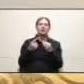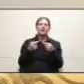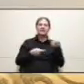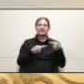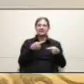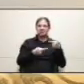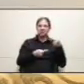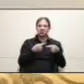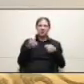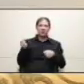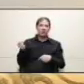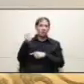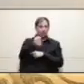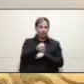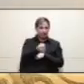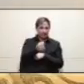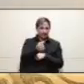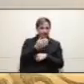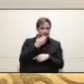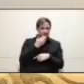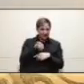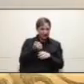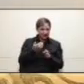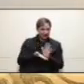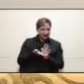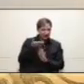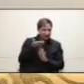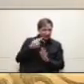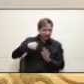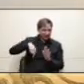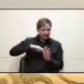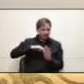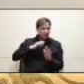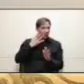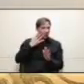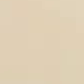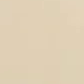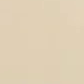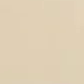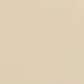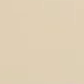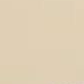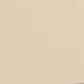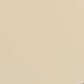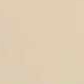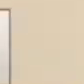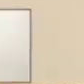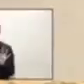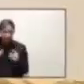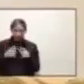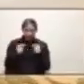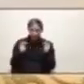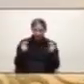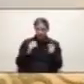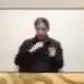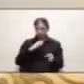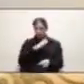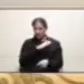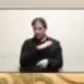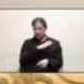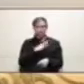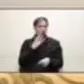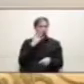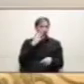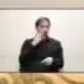the appointment. If we can be updated on when were these appointments concluded by council, when